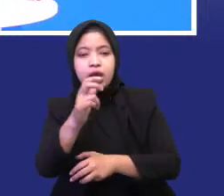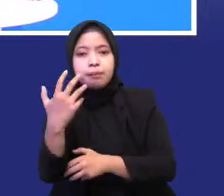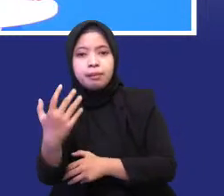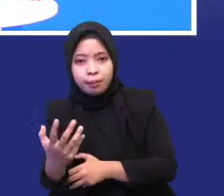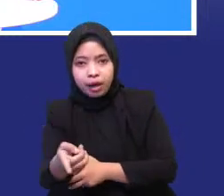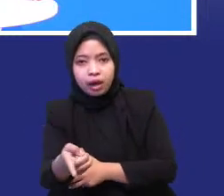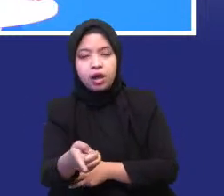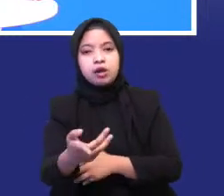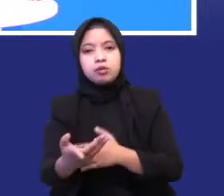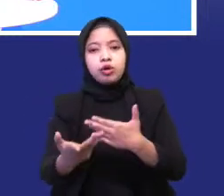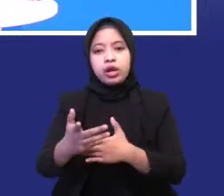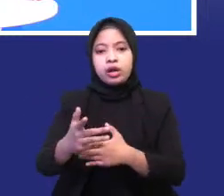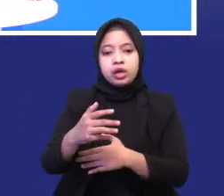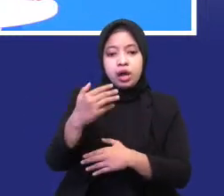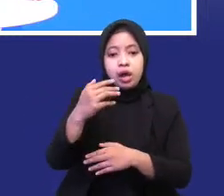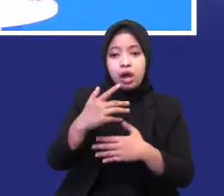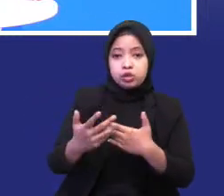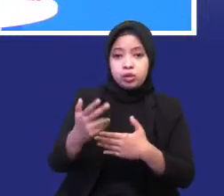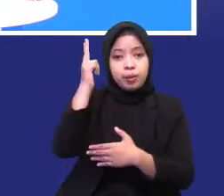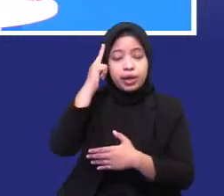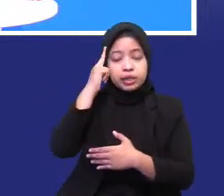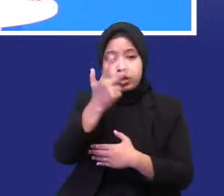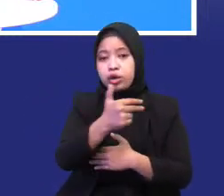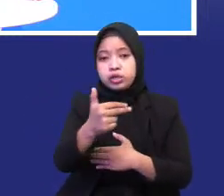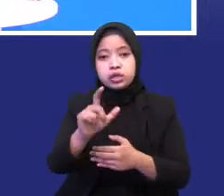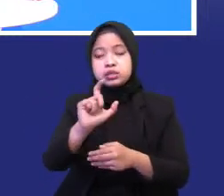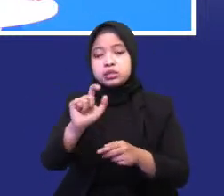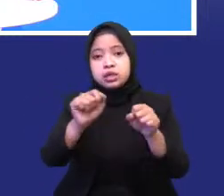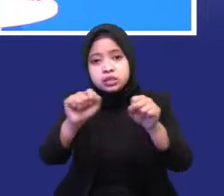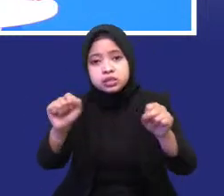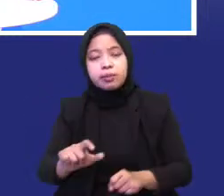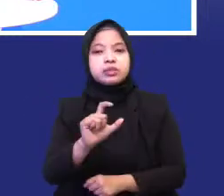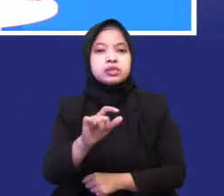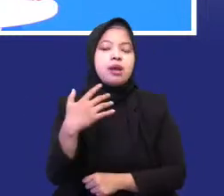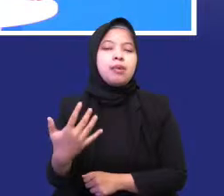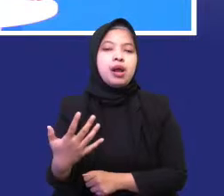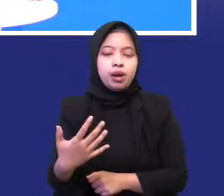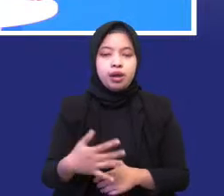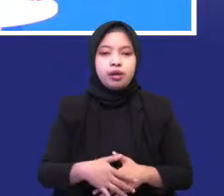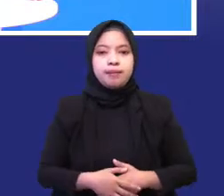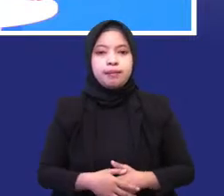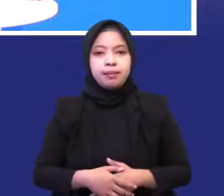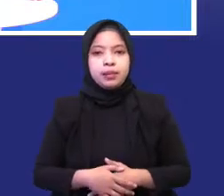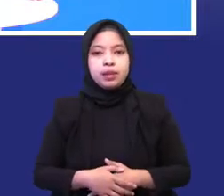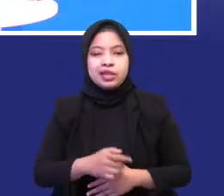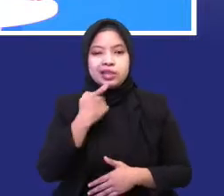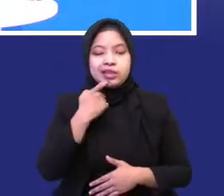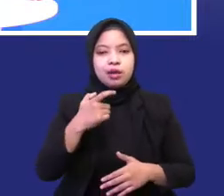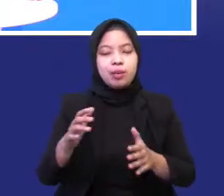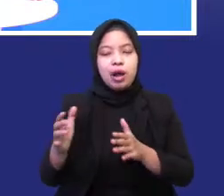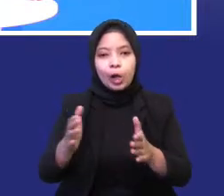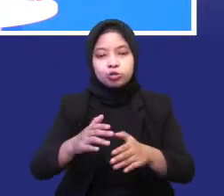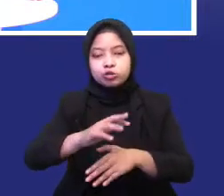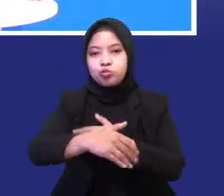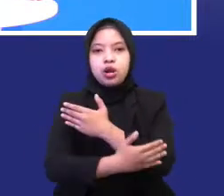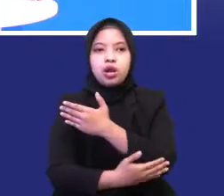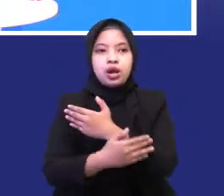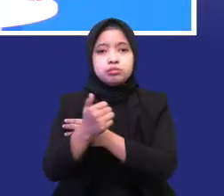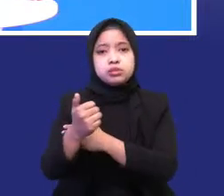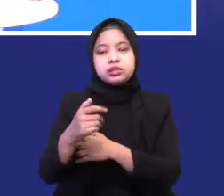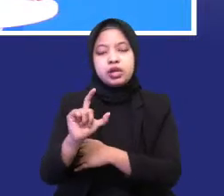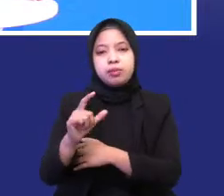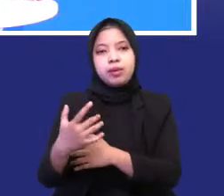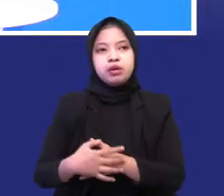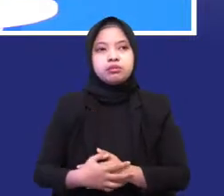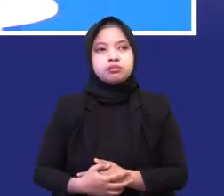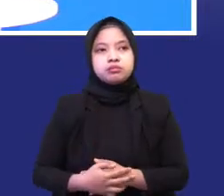ministers about when it's going to open up as it was before, I suppose, beyond just special ones for G20. Yes,